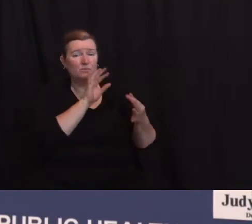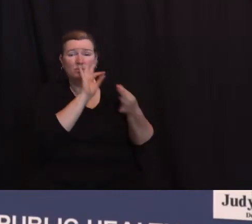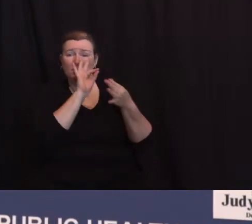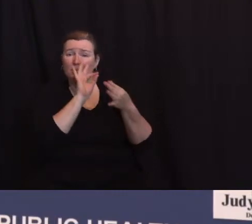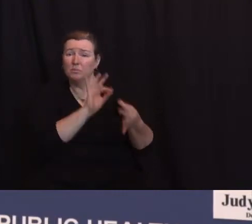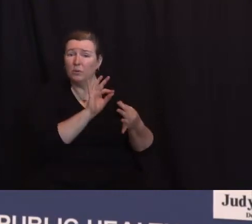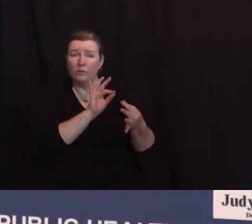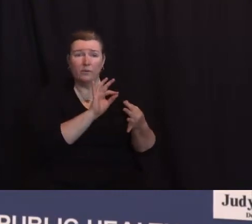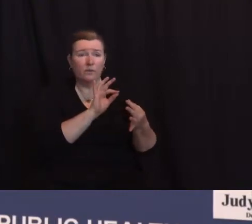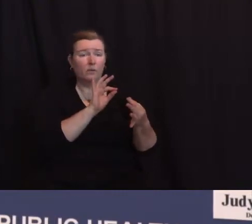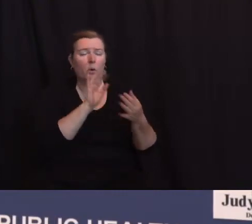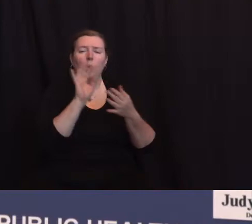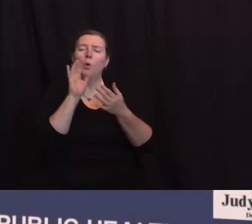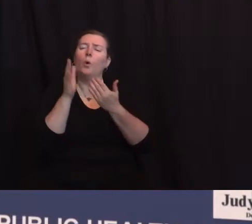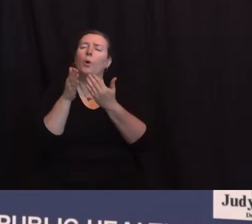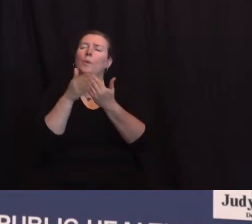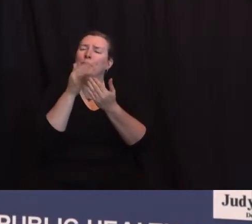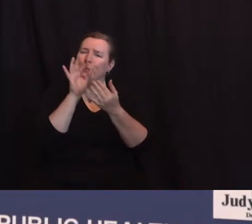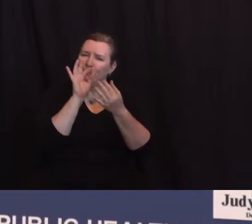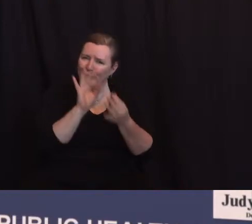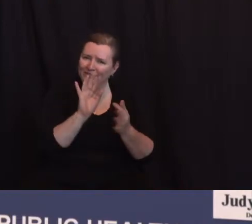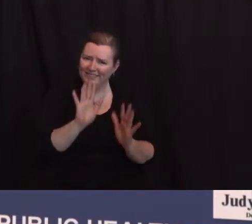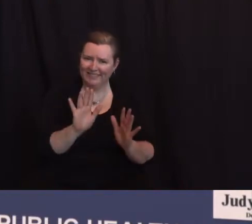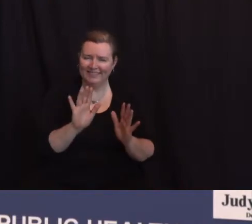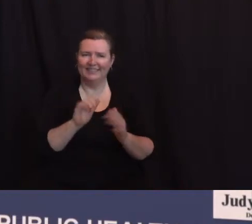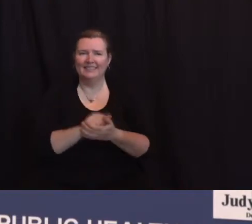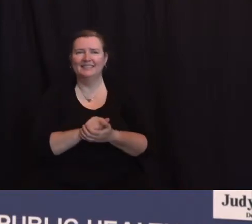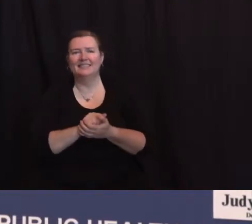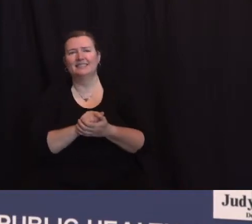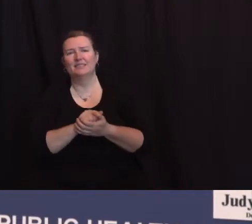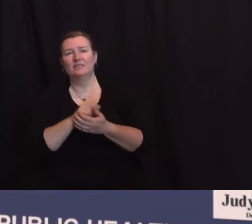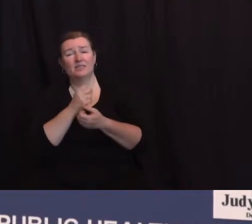close, and they're literally lifesavers.